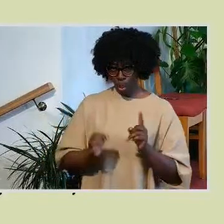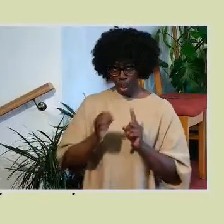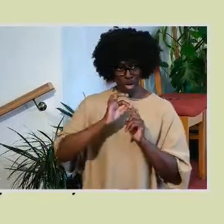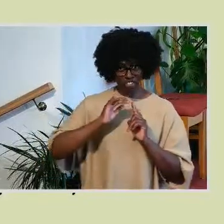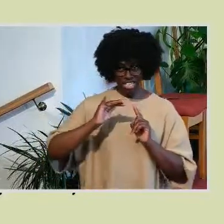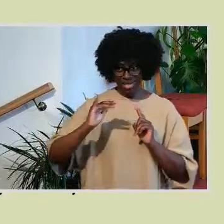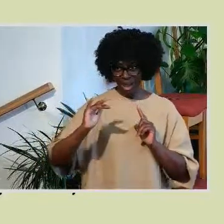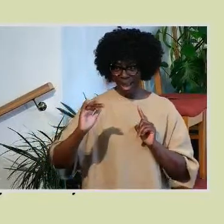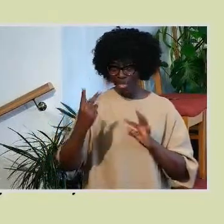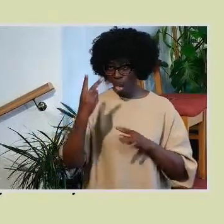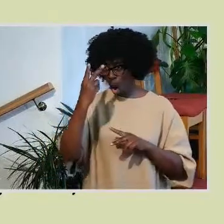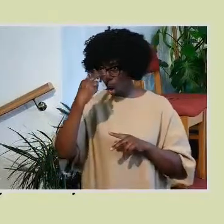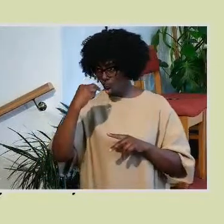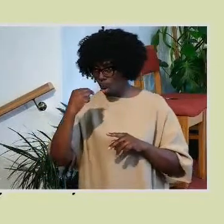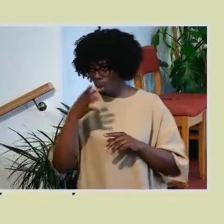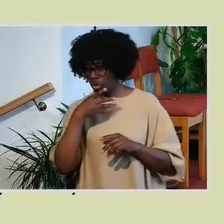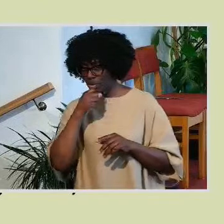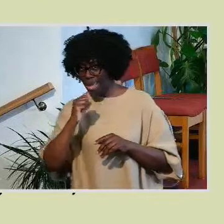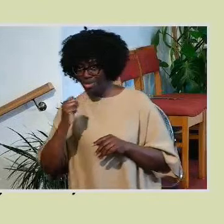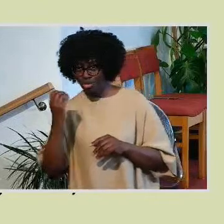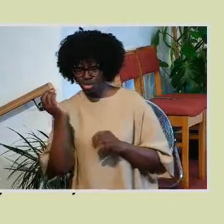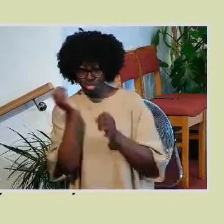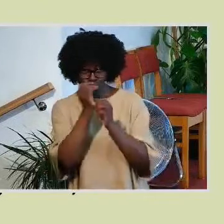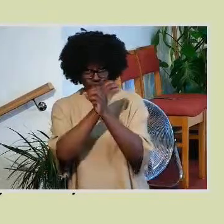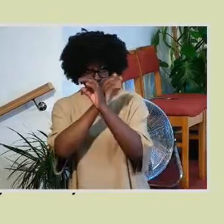So older people